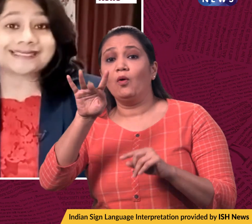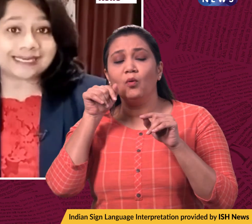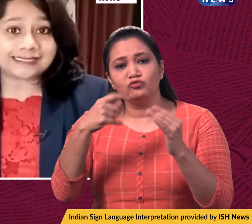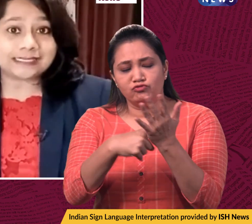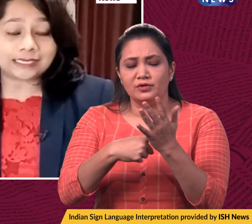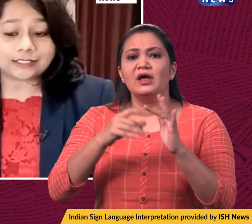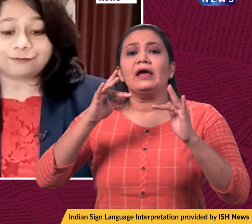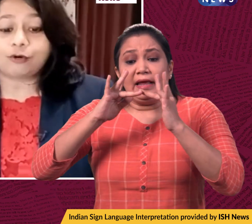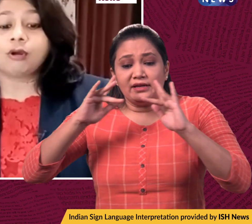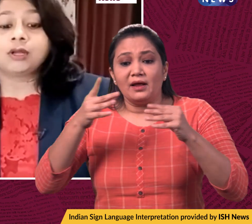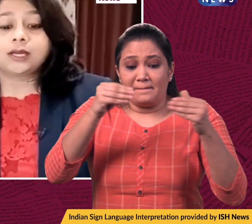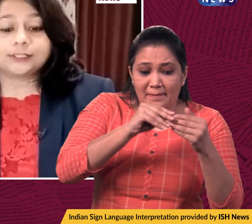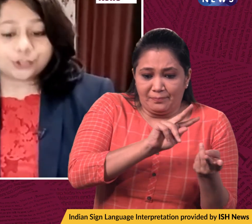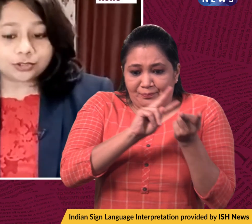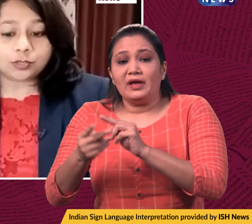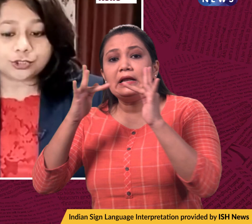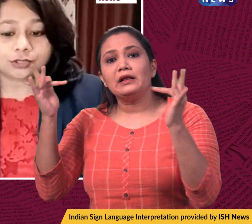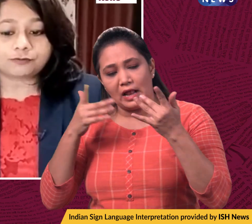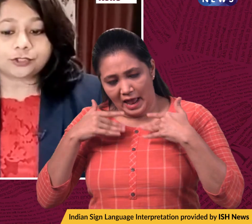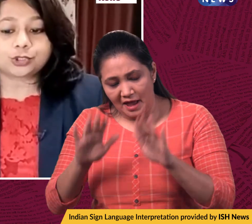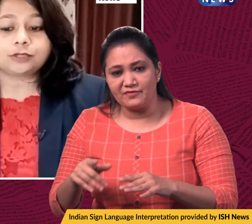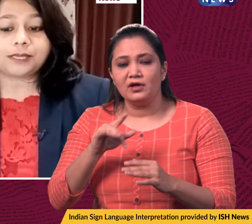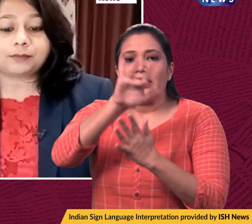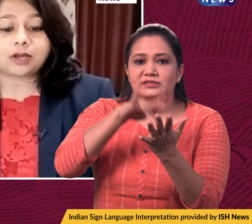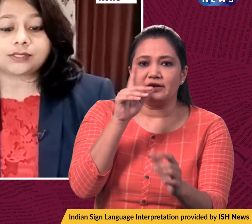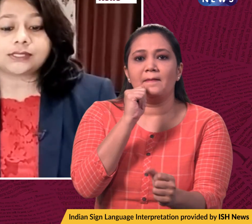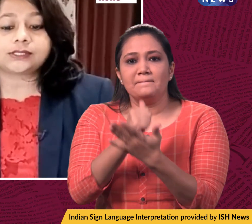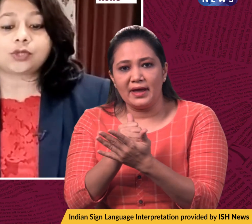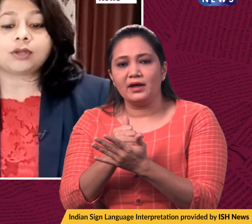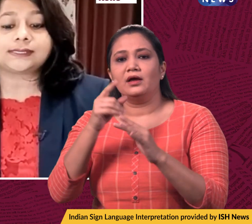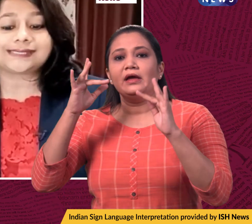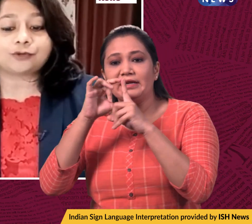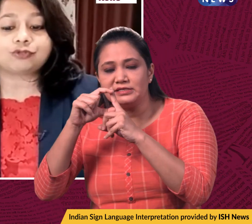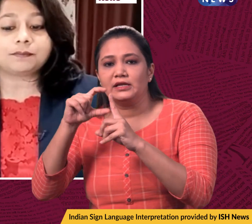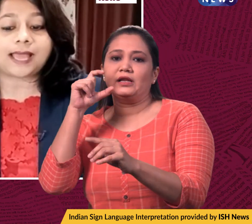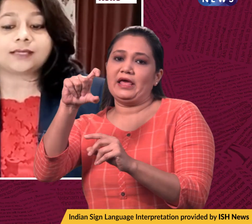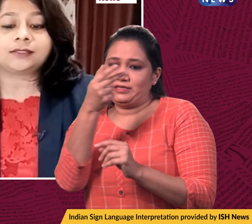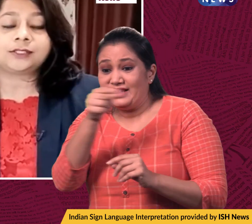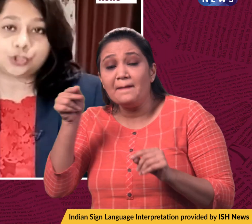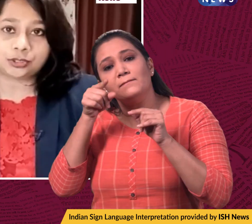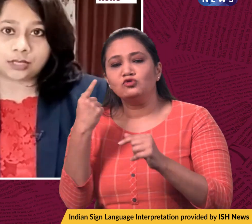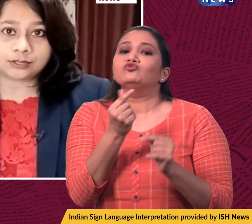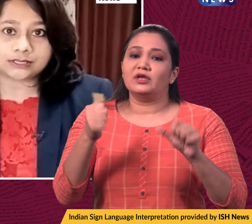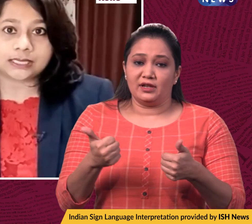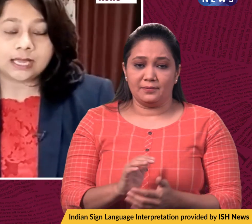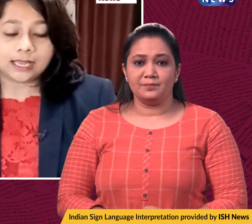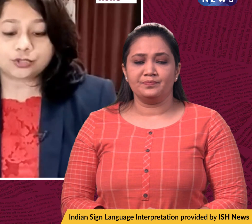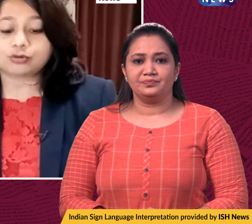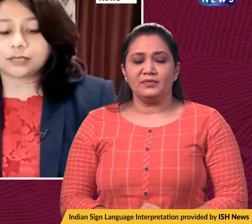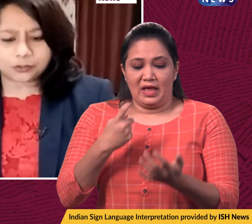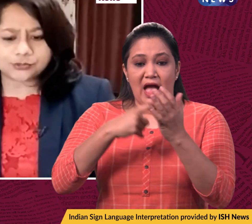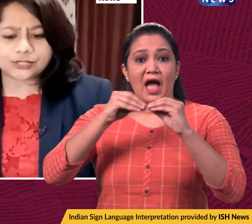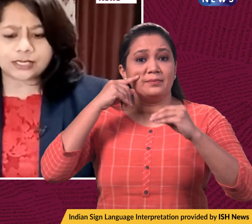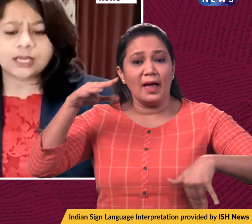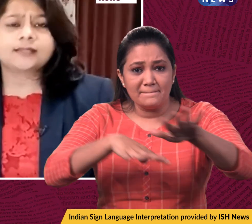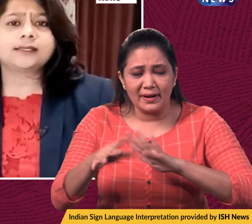RBI Act 1994. A digital version of traditional paper currency is called Central Bank Digital Currency," end